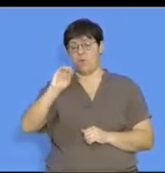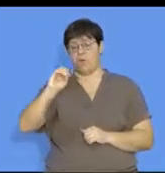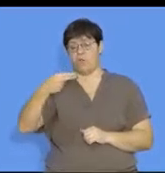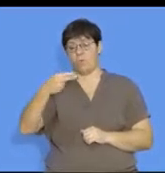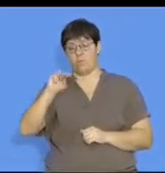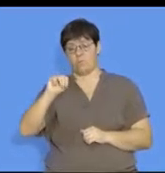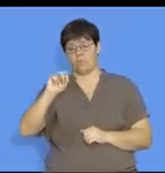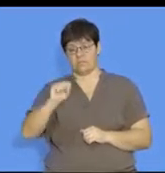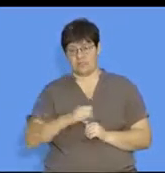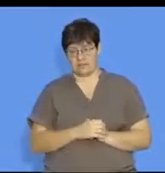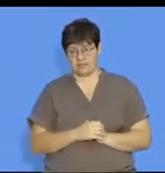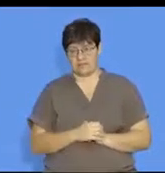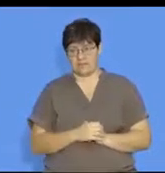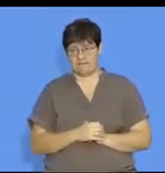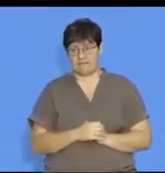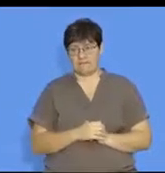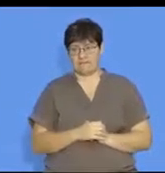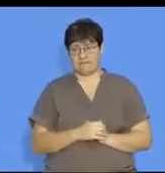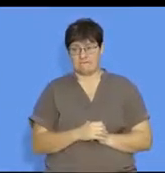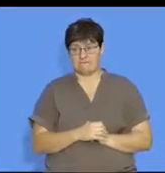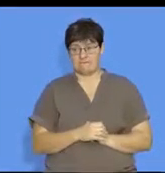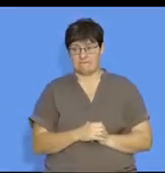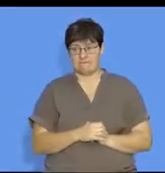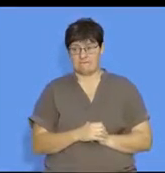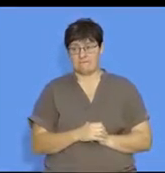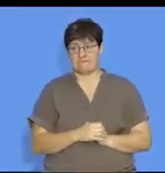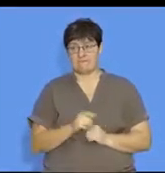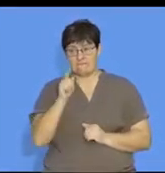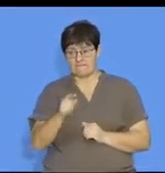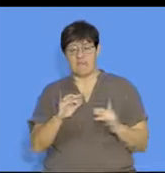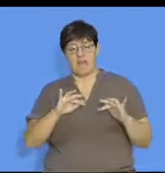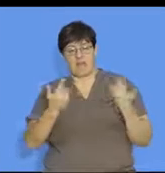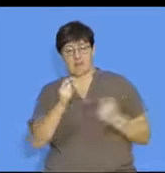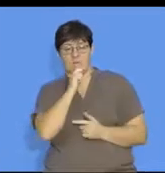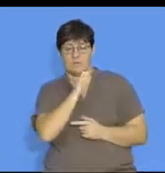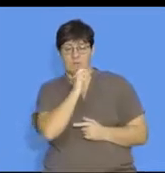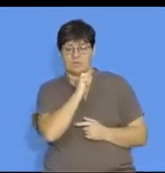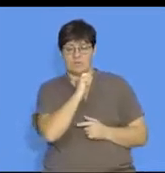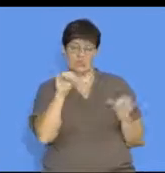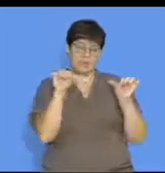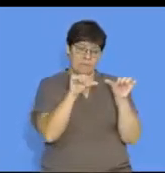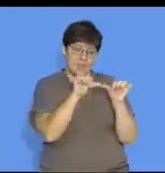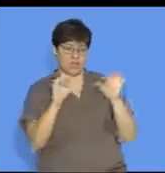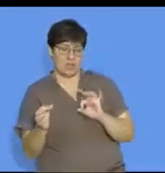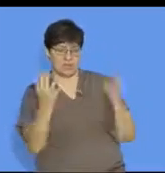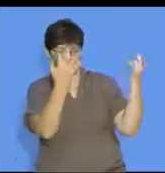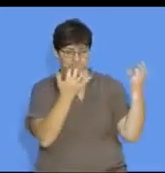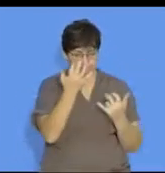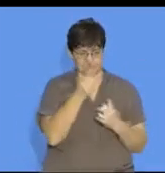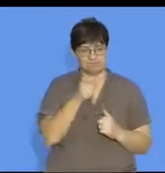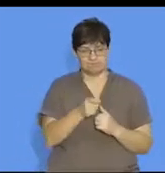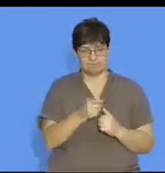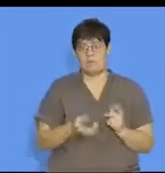okay? So it's 10,04 ohms. So that's how we use the measurement and